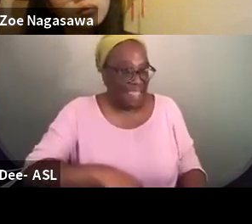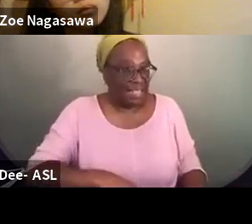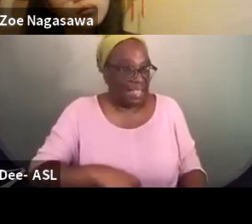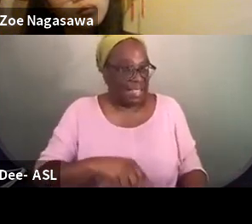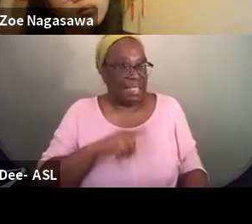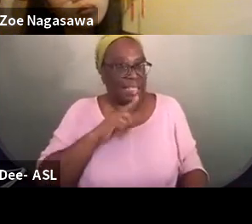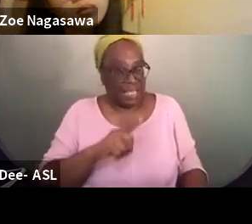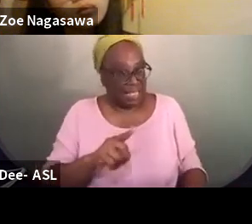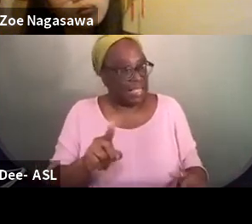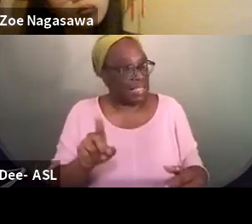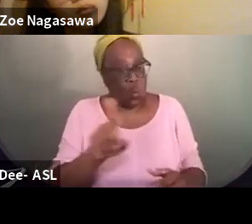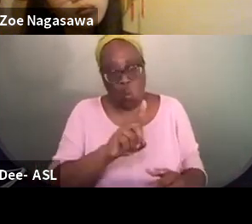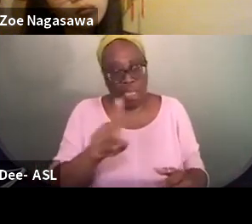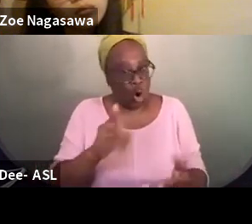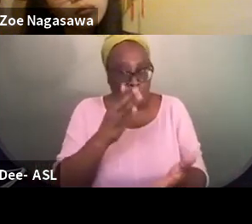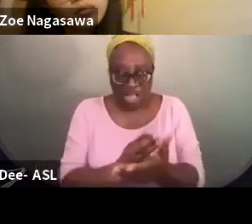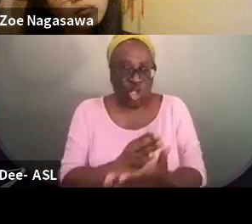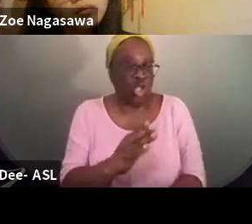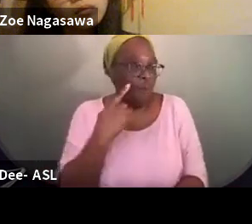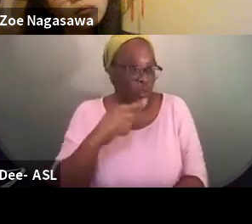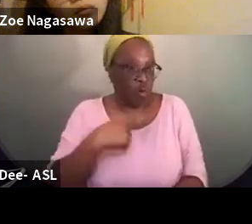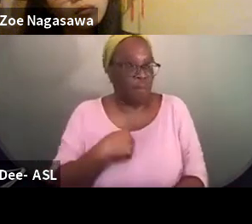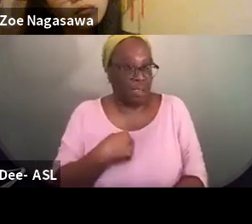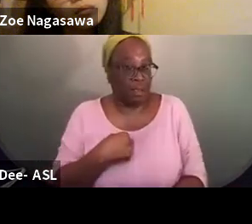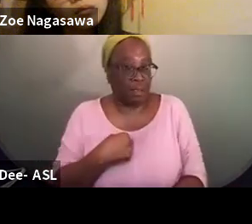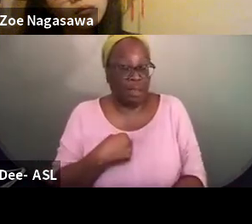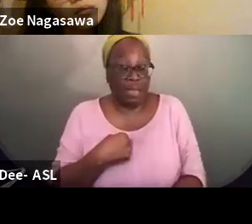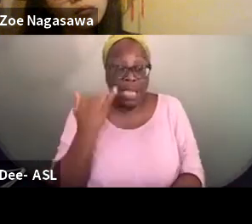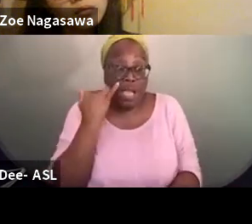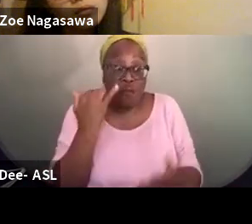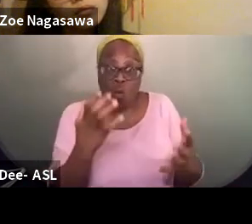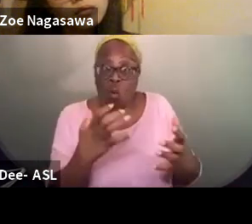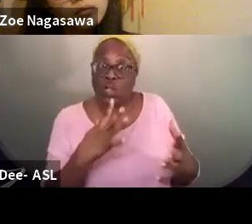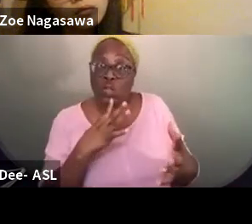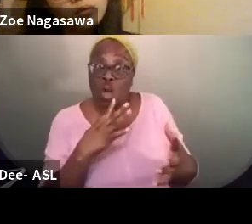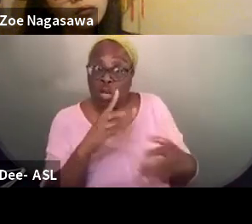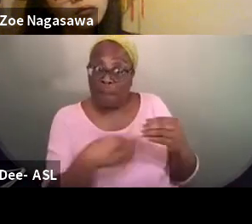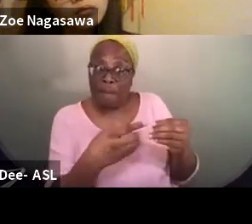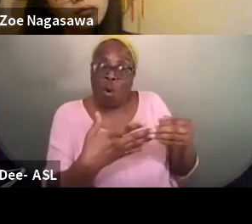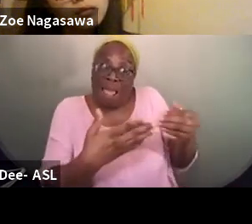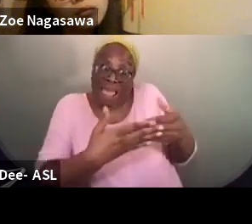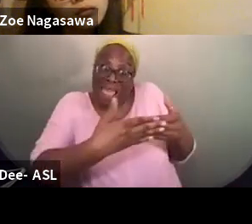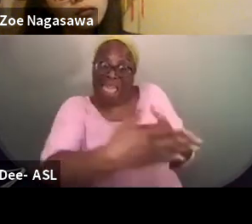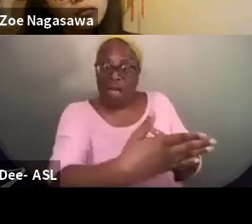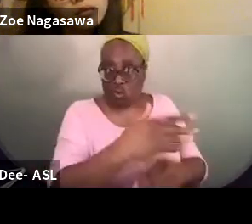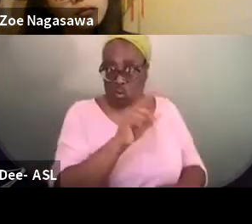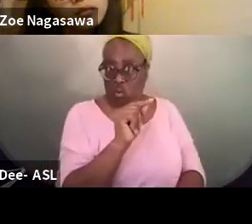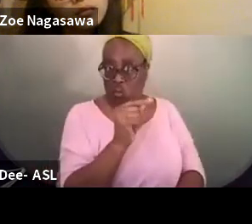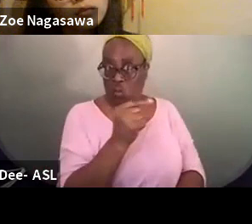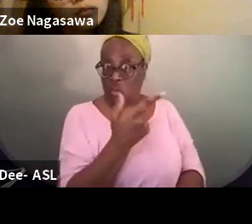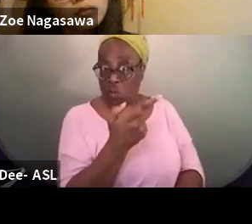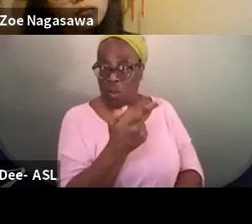if we want to talk about what happens after this point, after 2021, we want to talk about